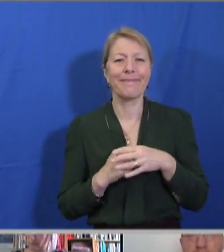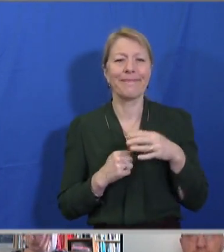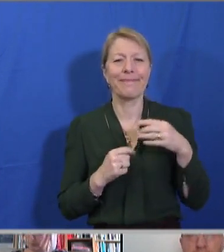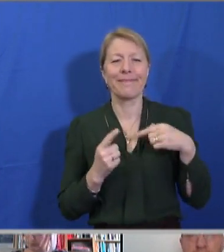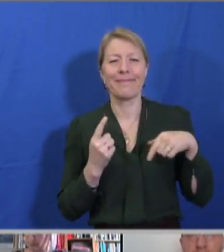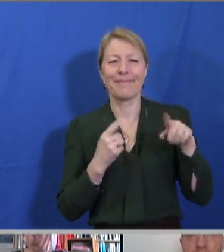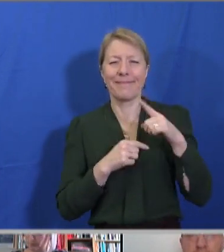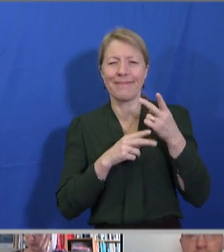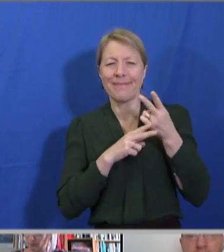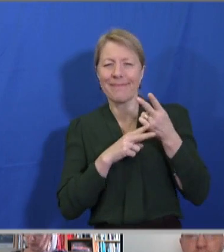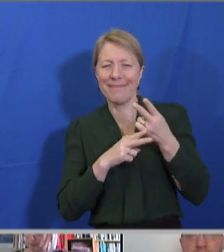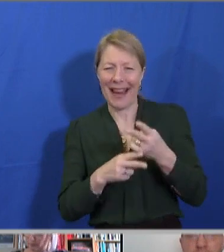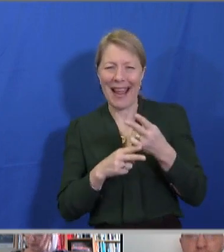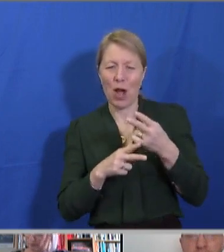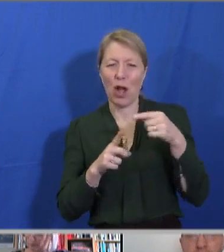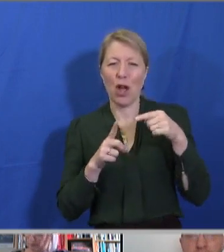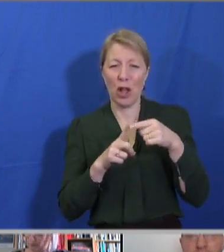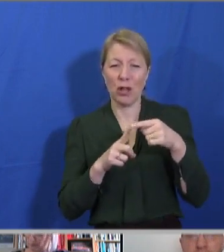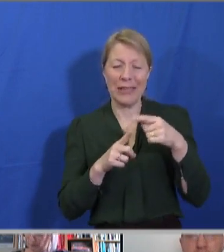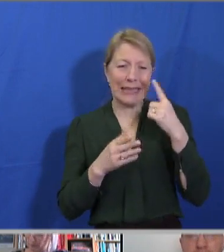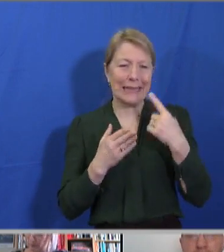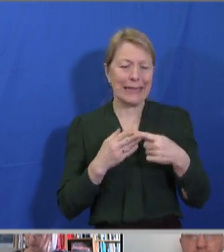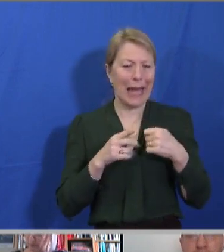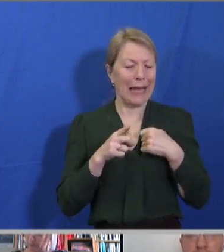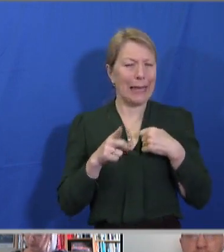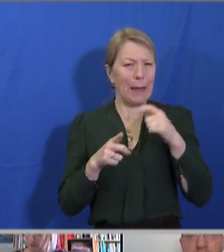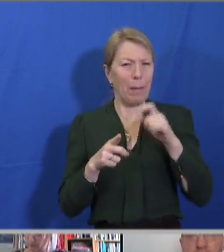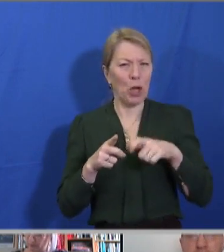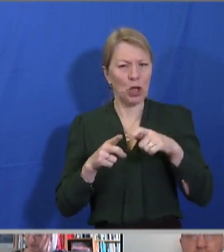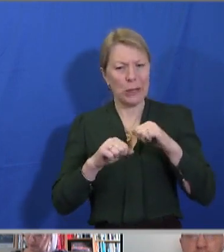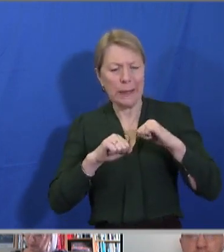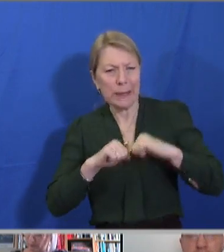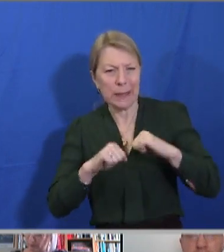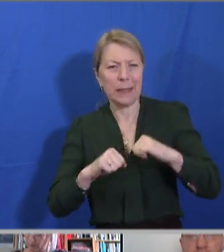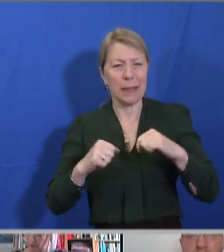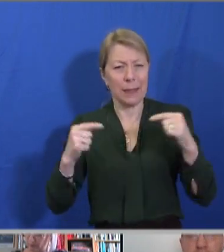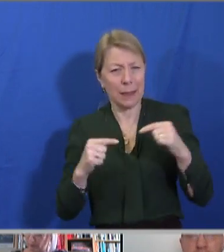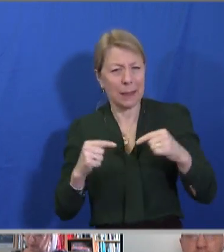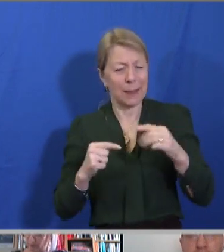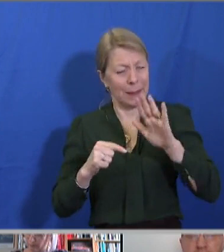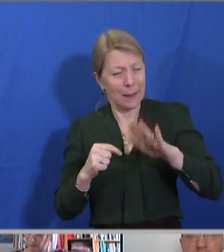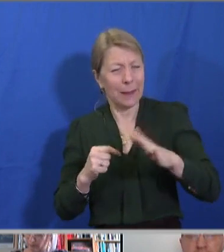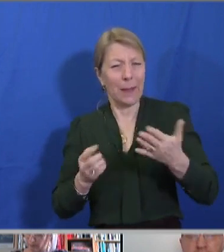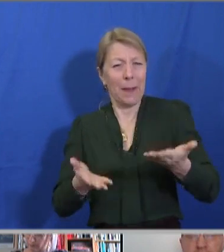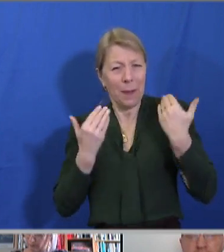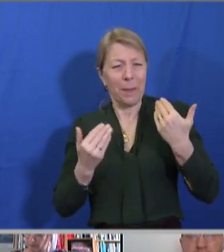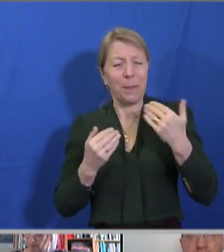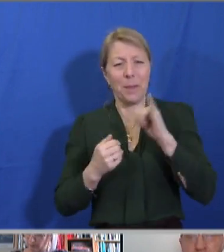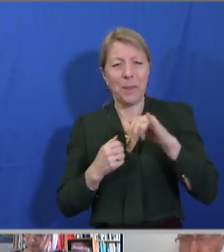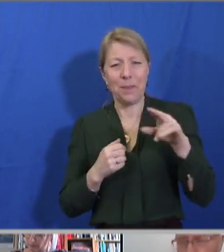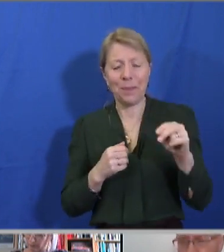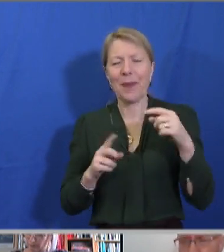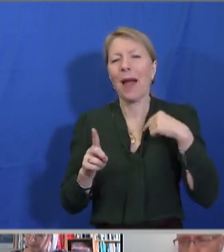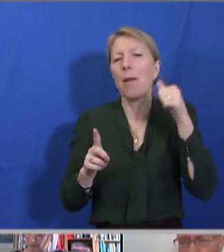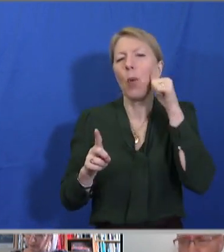CARDO CPR are best made as part of a holistic approach to advanced care planning. I'm aware of the case from England, and my understanding